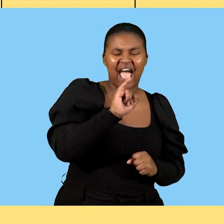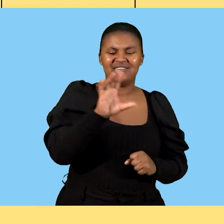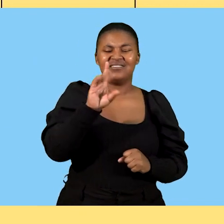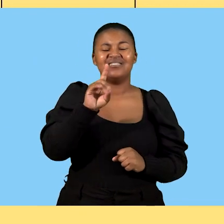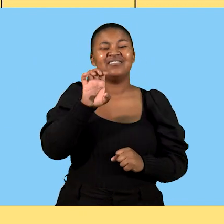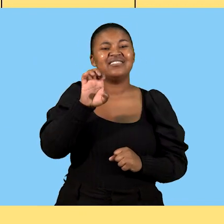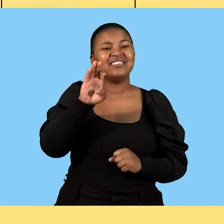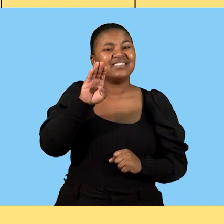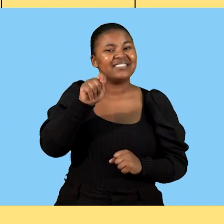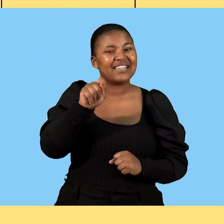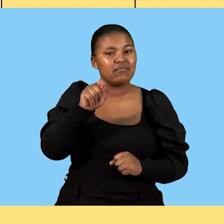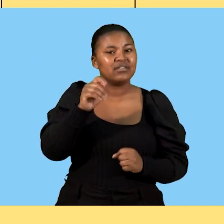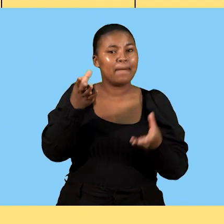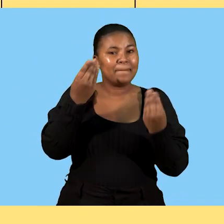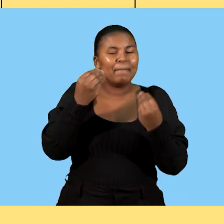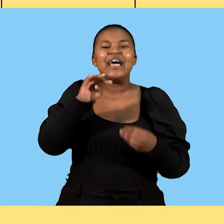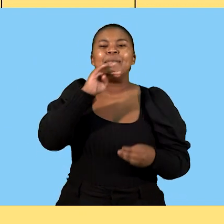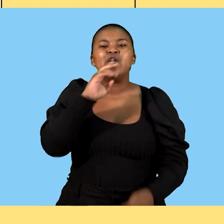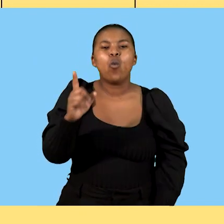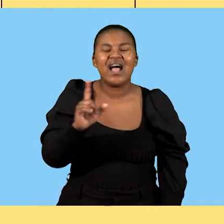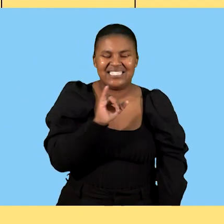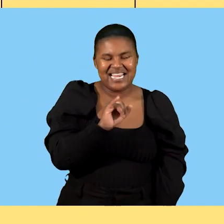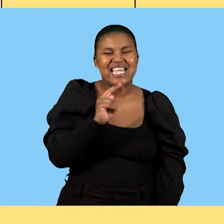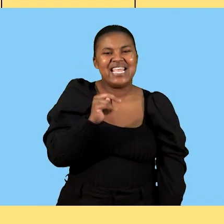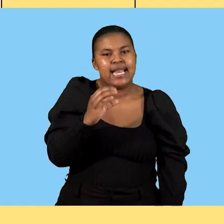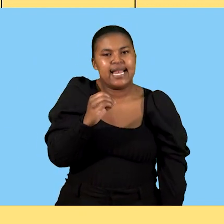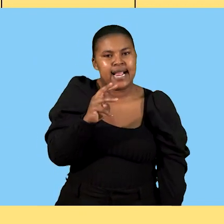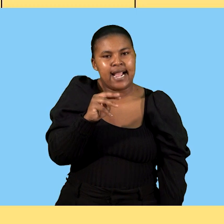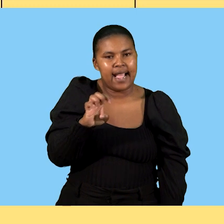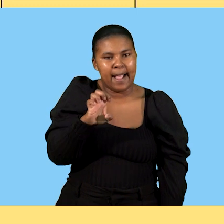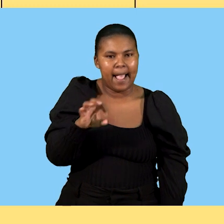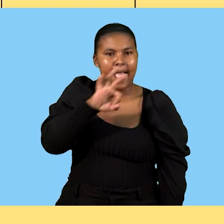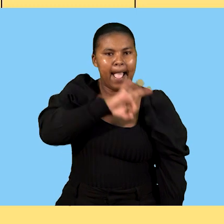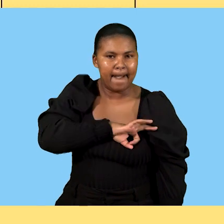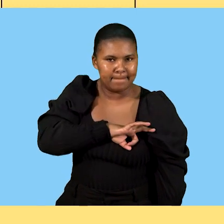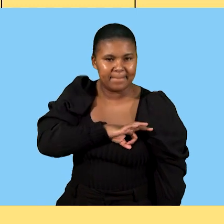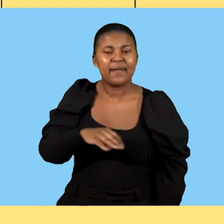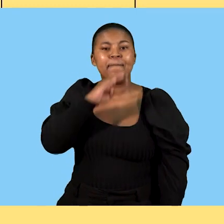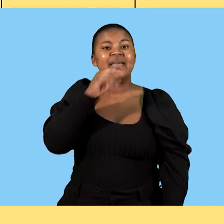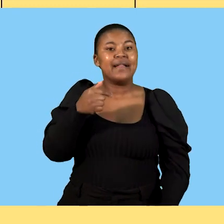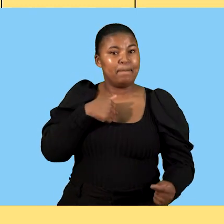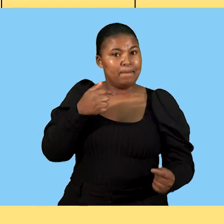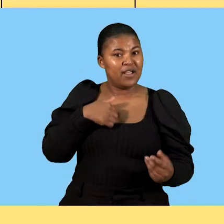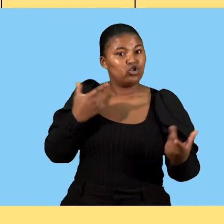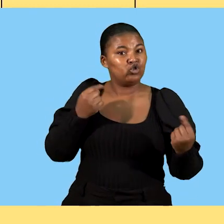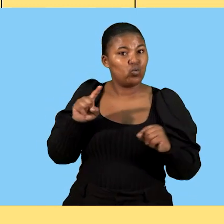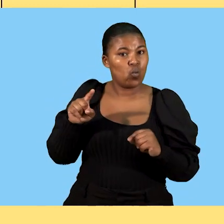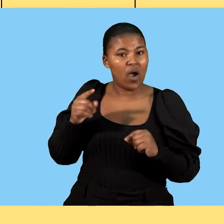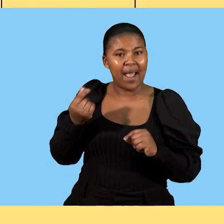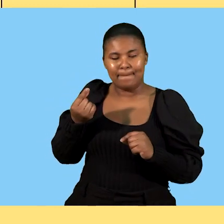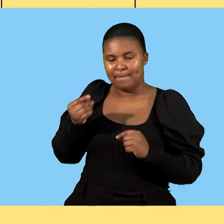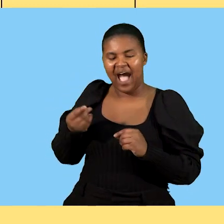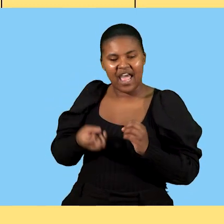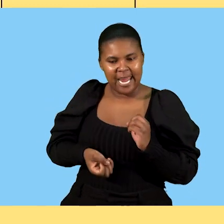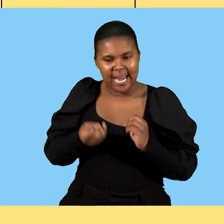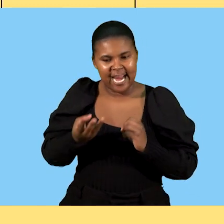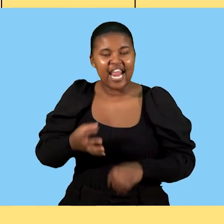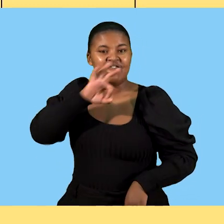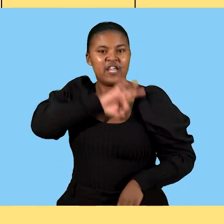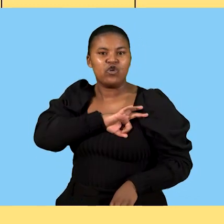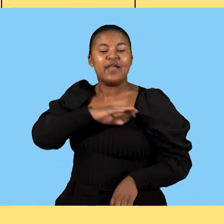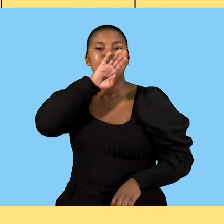recovered is income. So it therefore means I'm crediting an income account. That means my